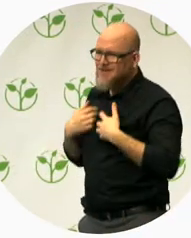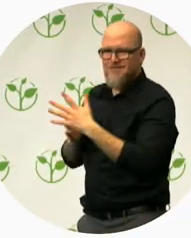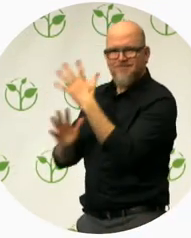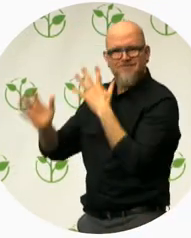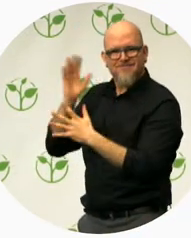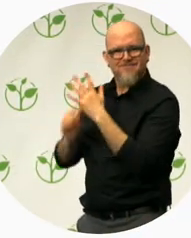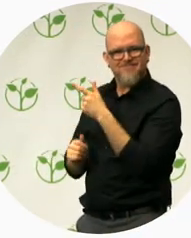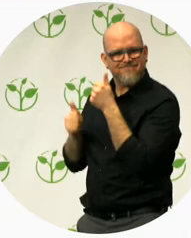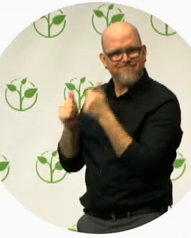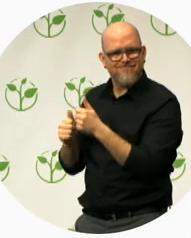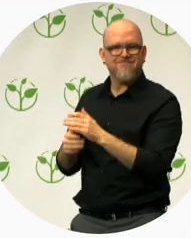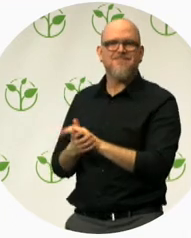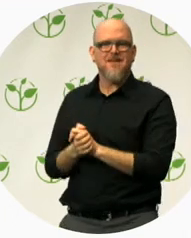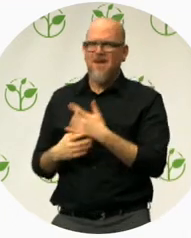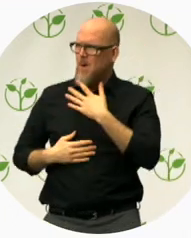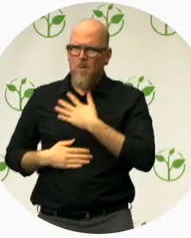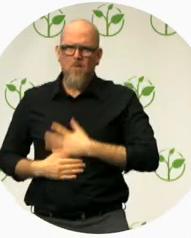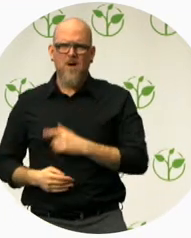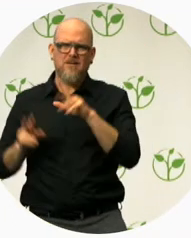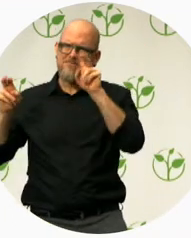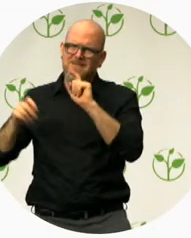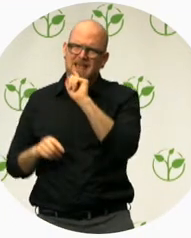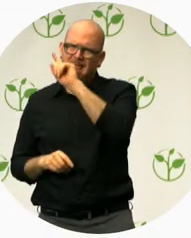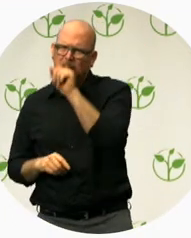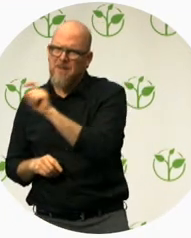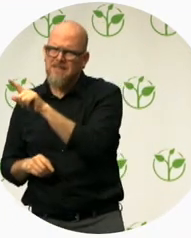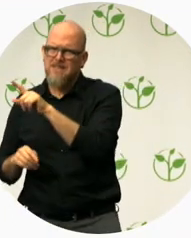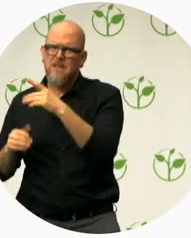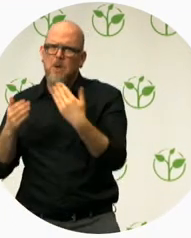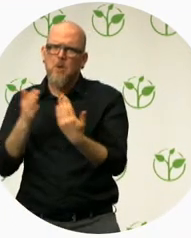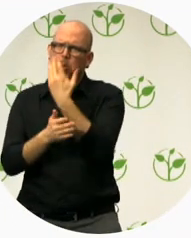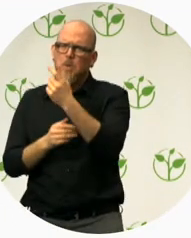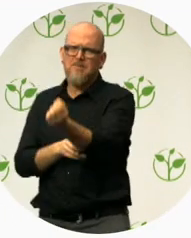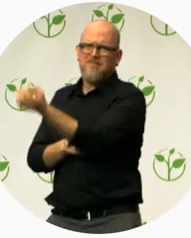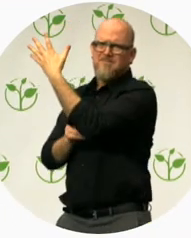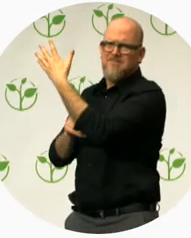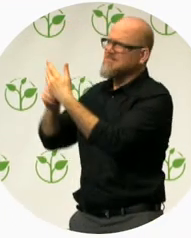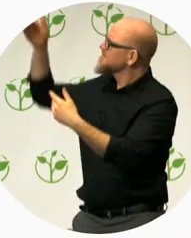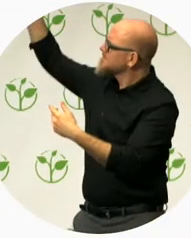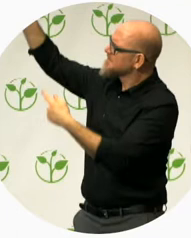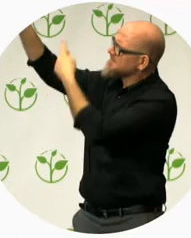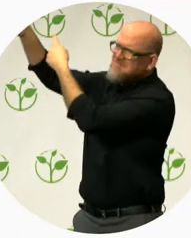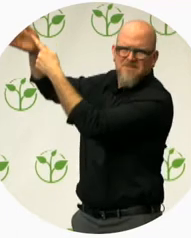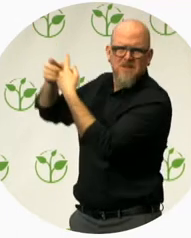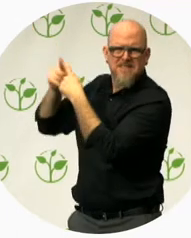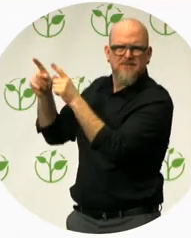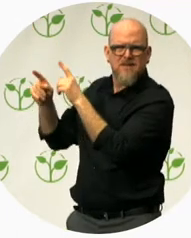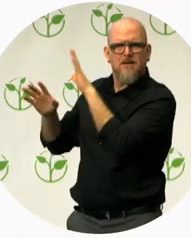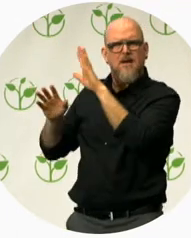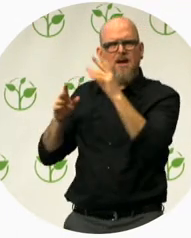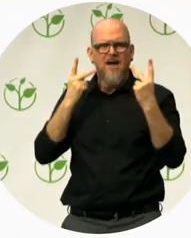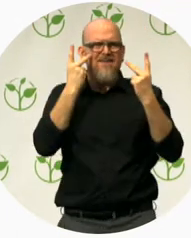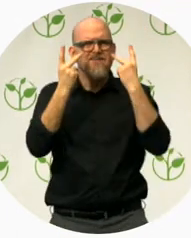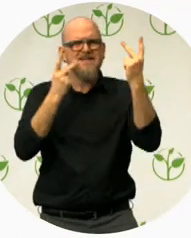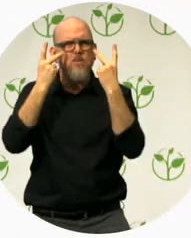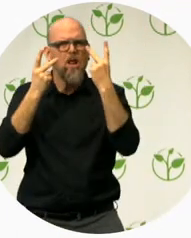ask technology to bring in the next slide? This, again, another visualization of what brain-computer